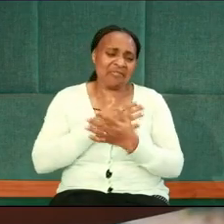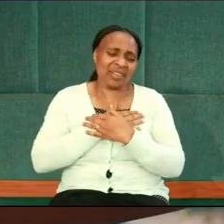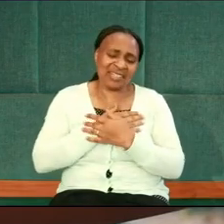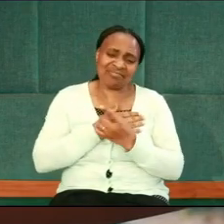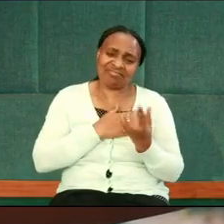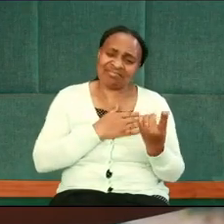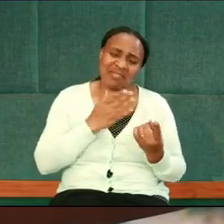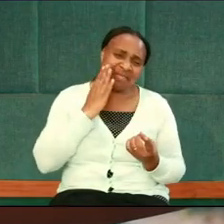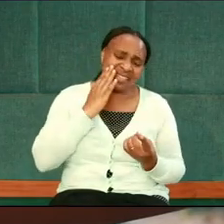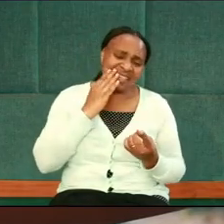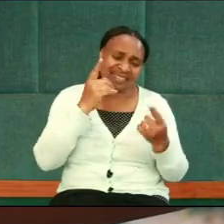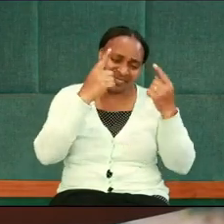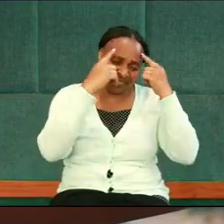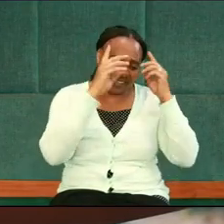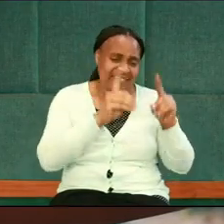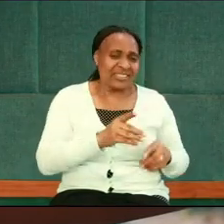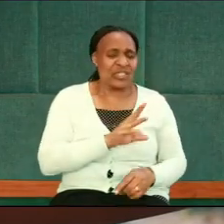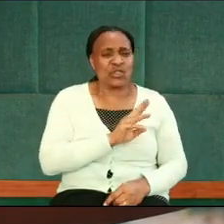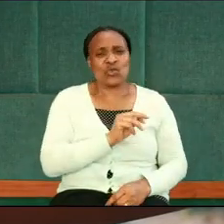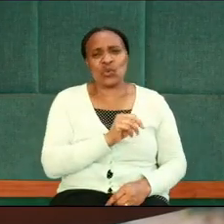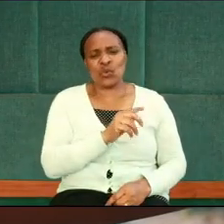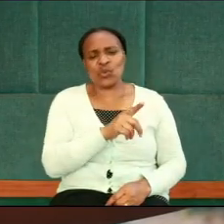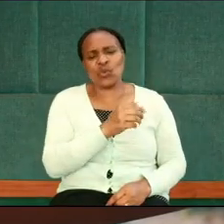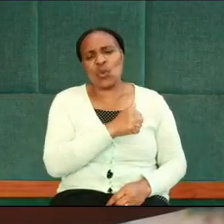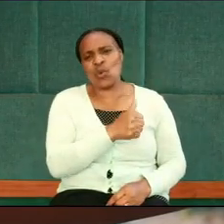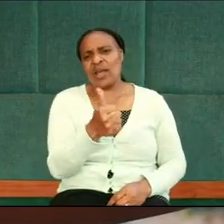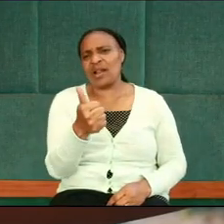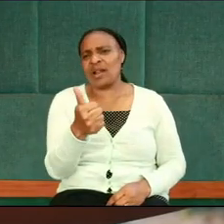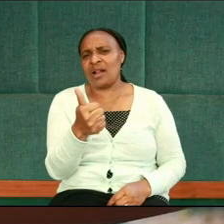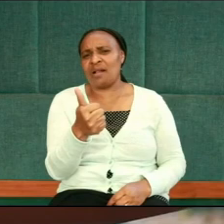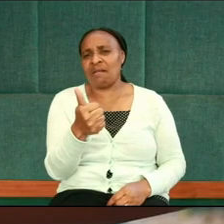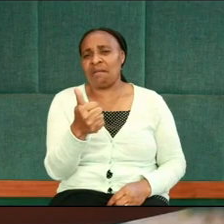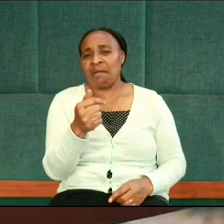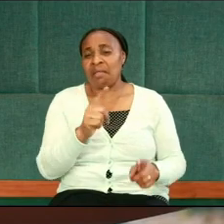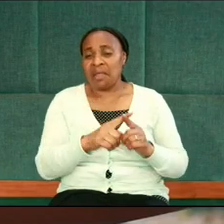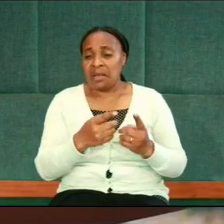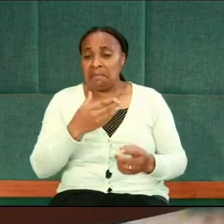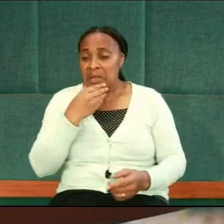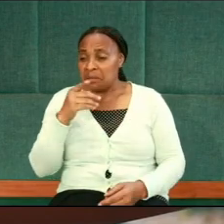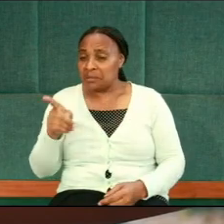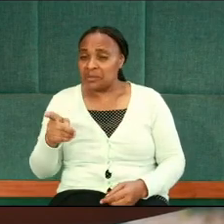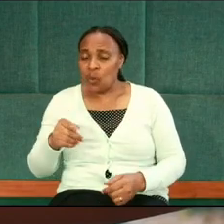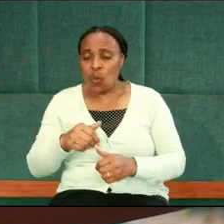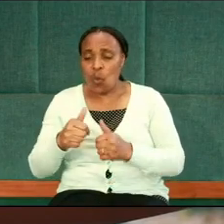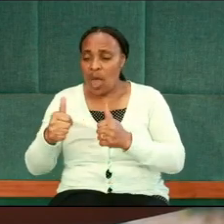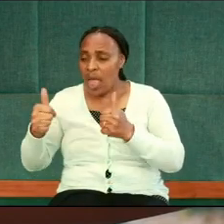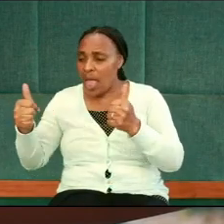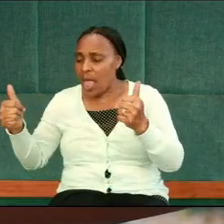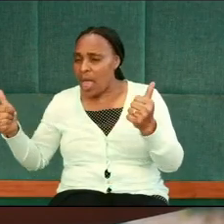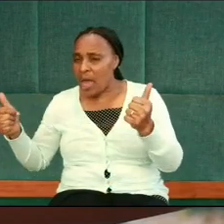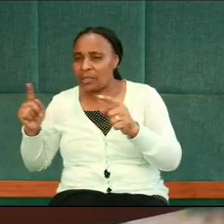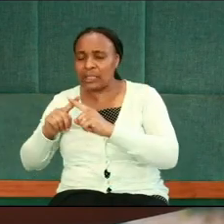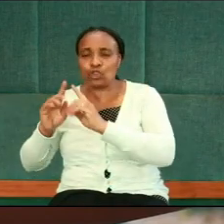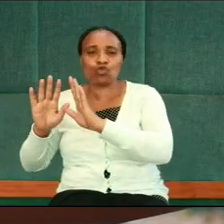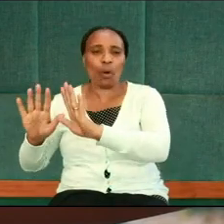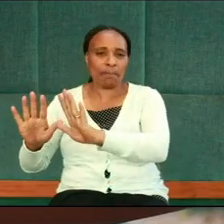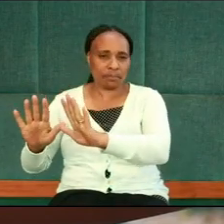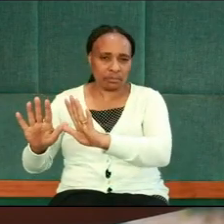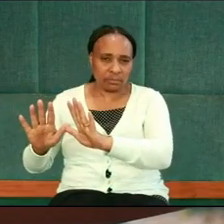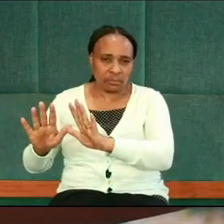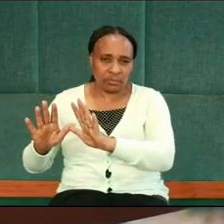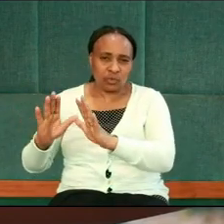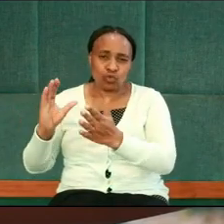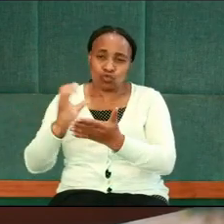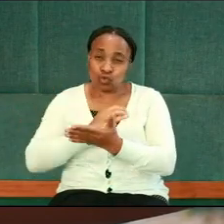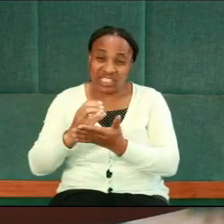mine, the mother, decides, no, now you are okay. The guy was doing very well and had stopped actually drinking